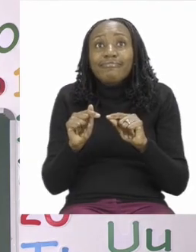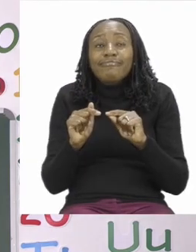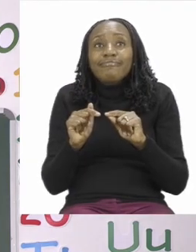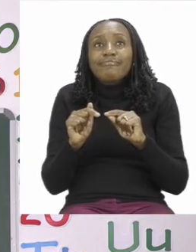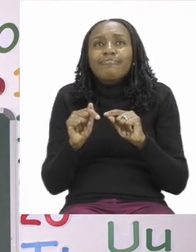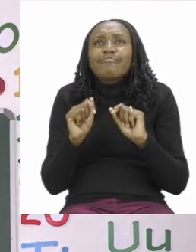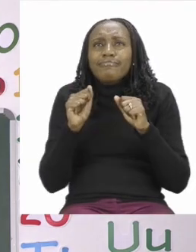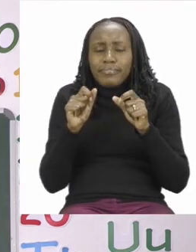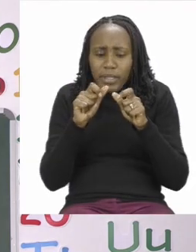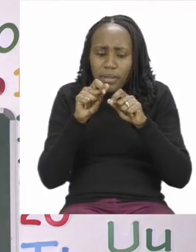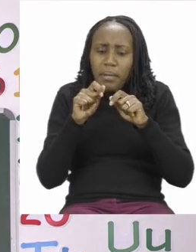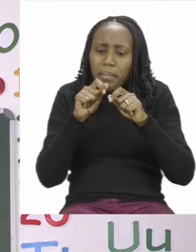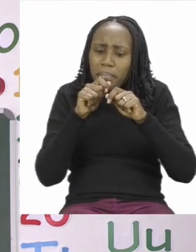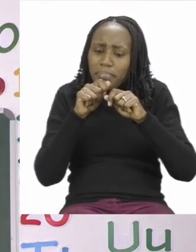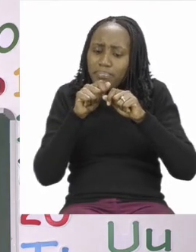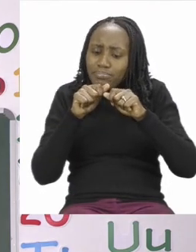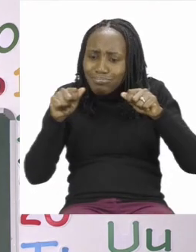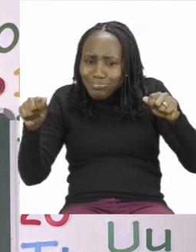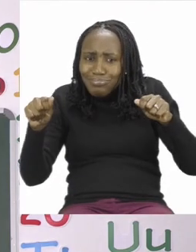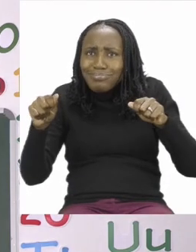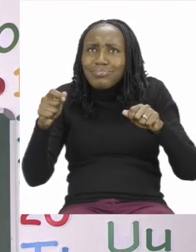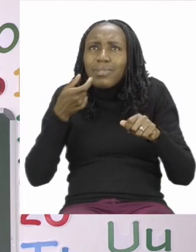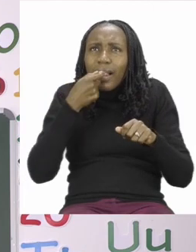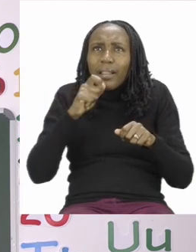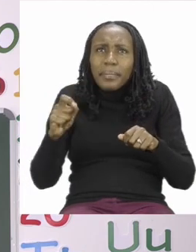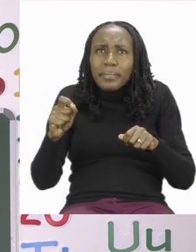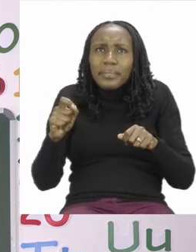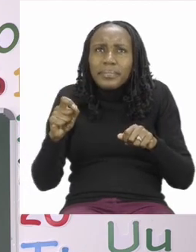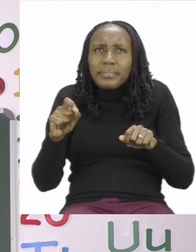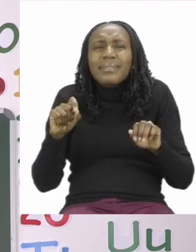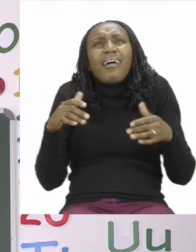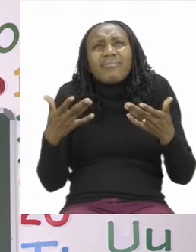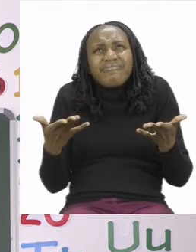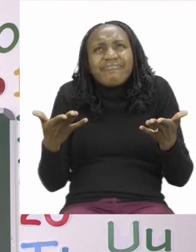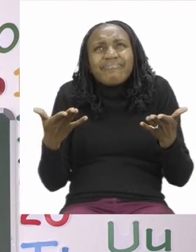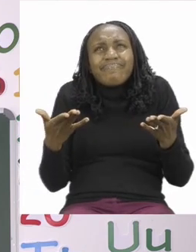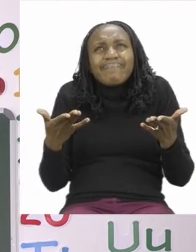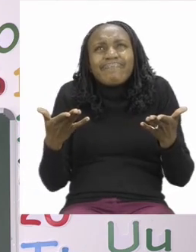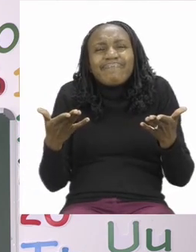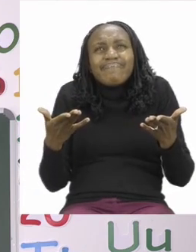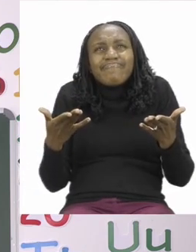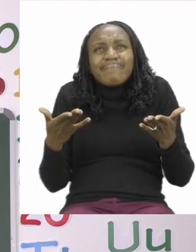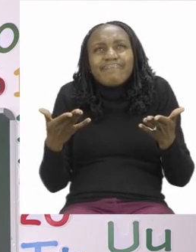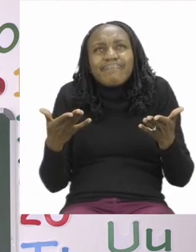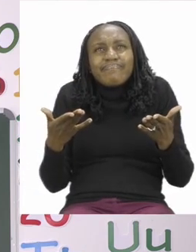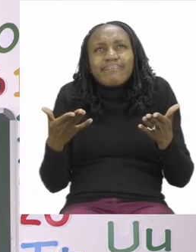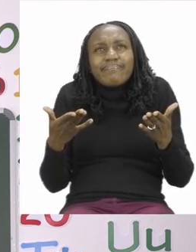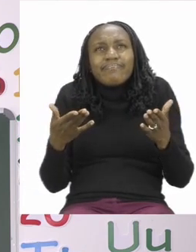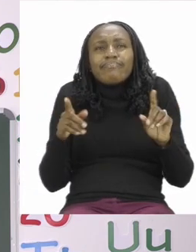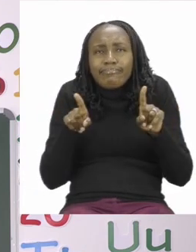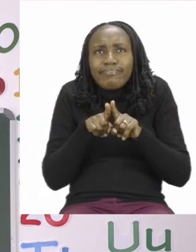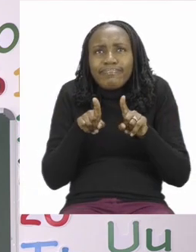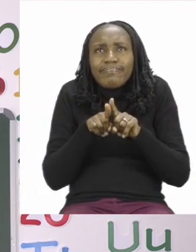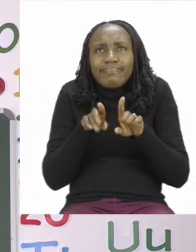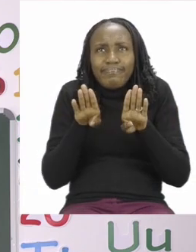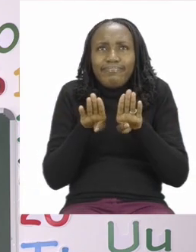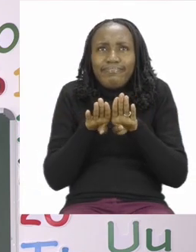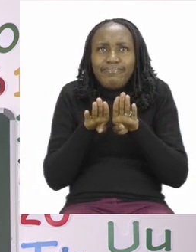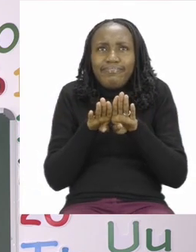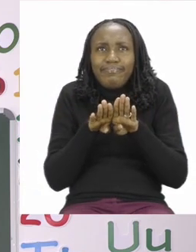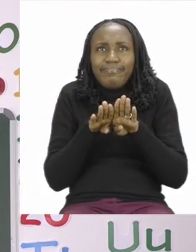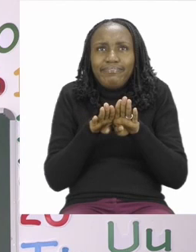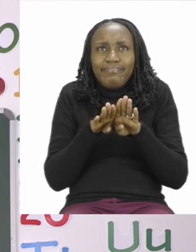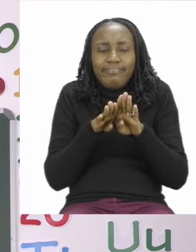items. One of them is a pencil. How are you going to measure your pencil? You're going to do the same thing. You're